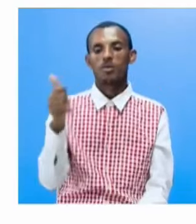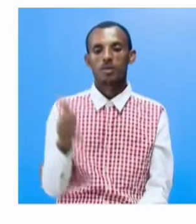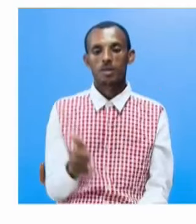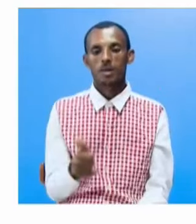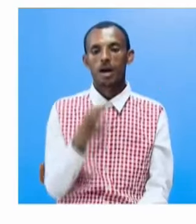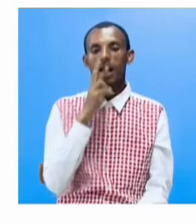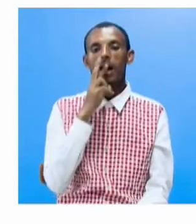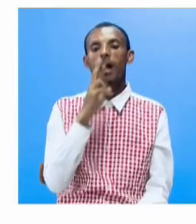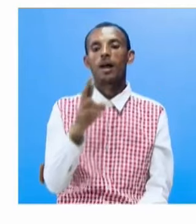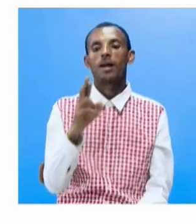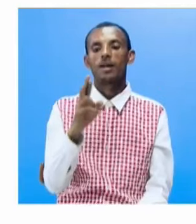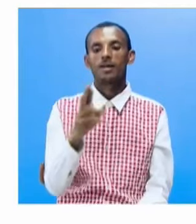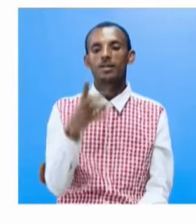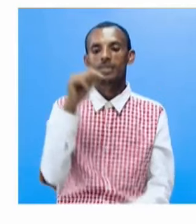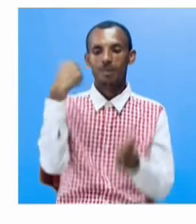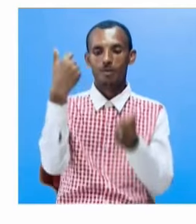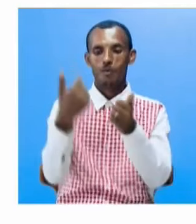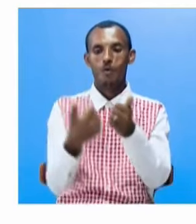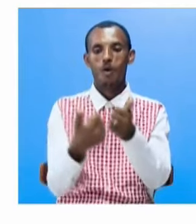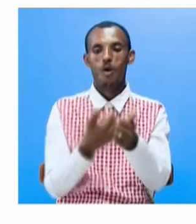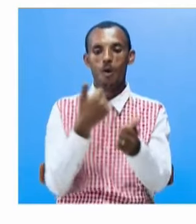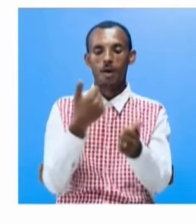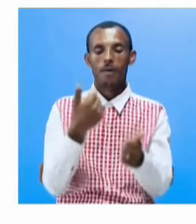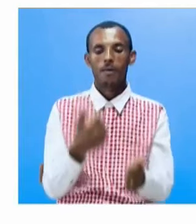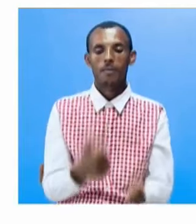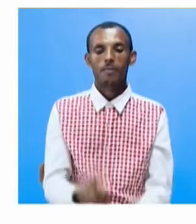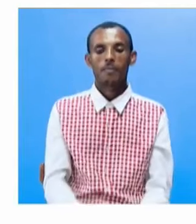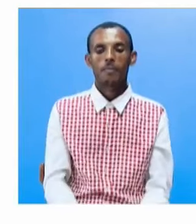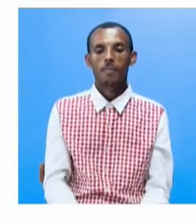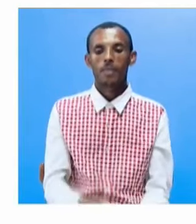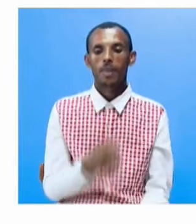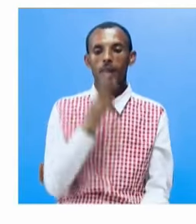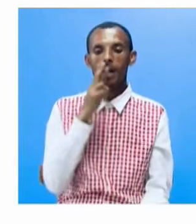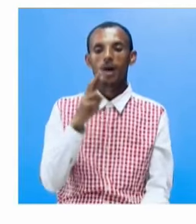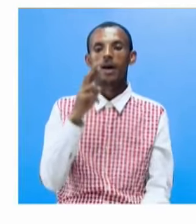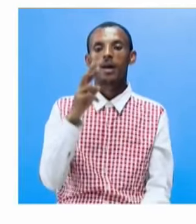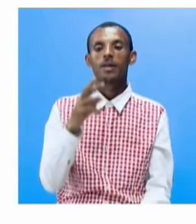Are the following